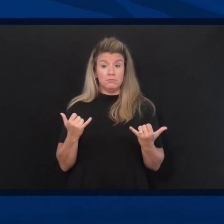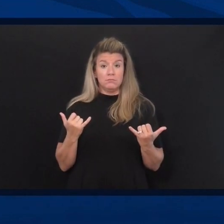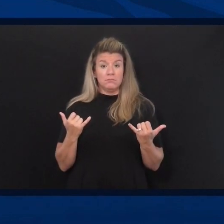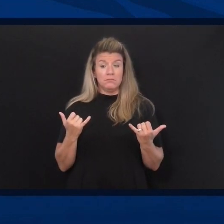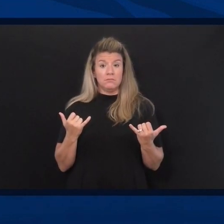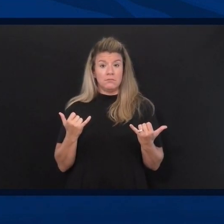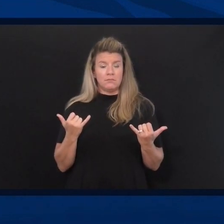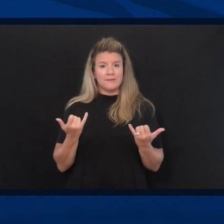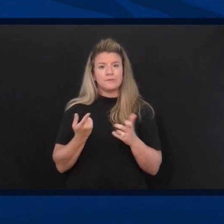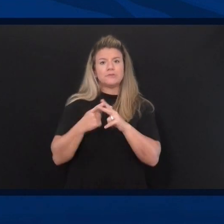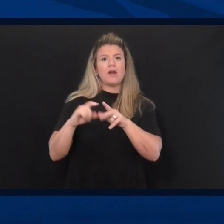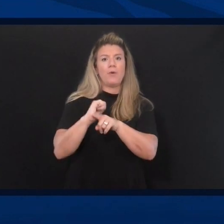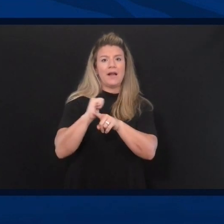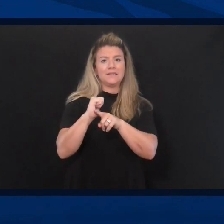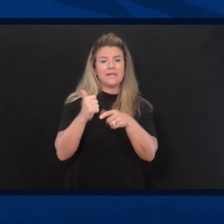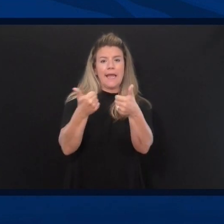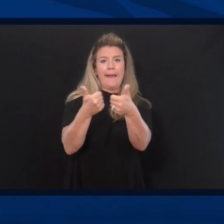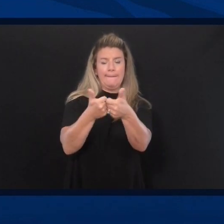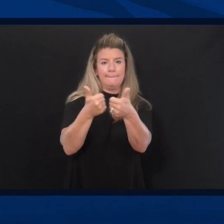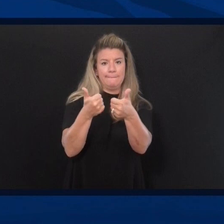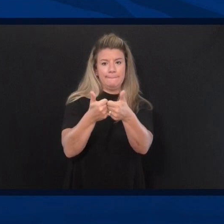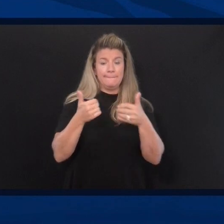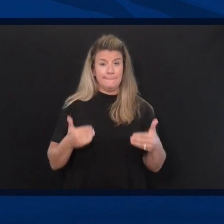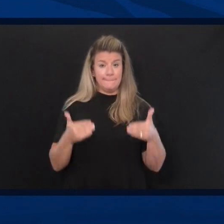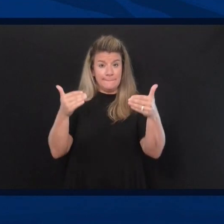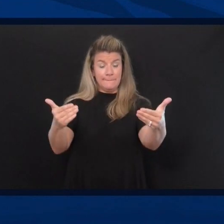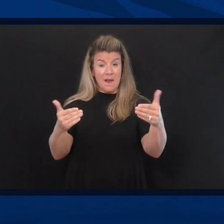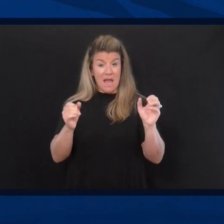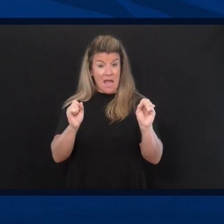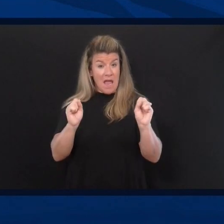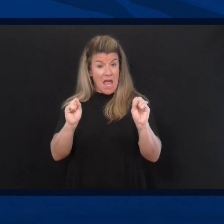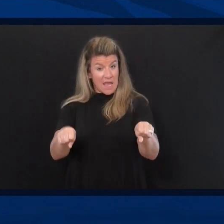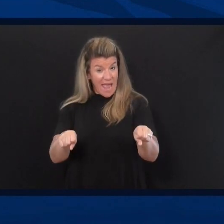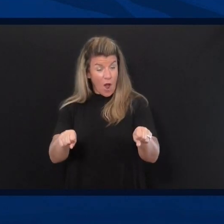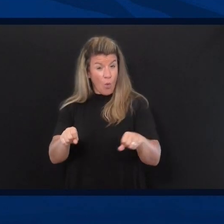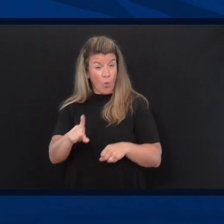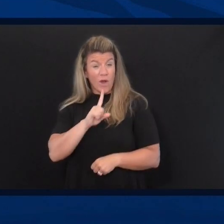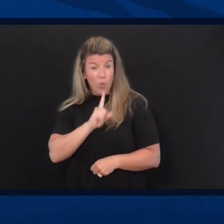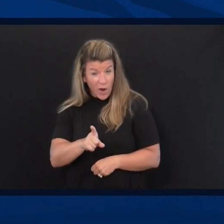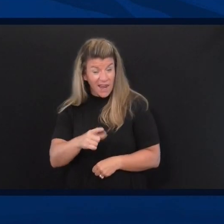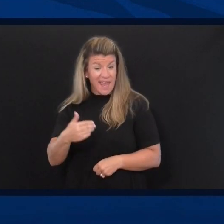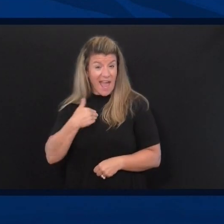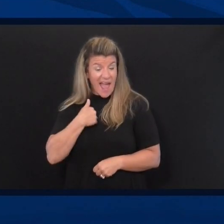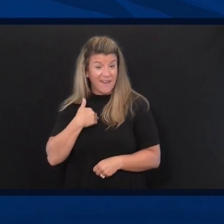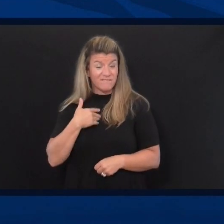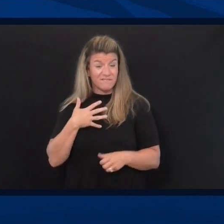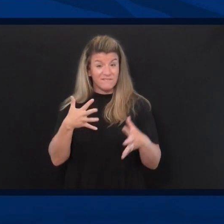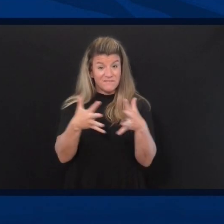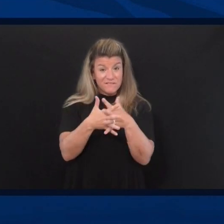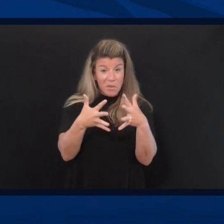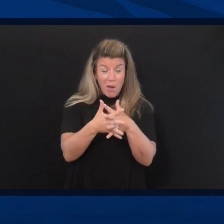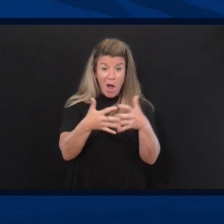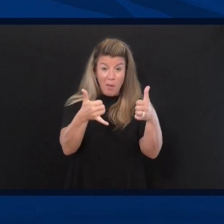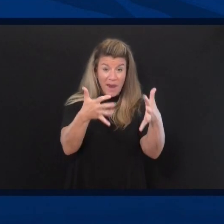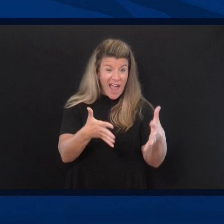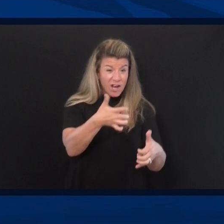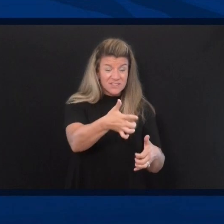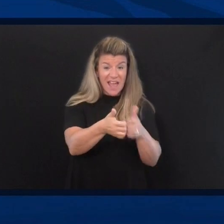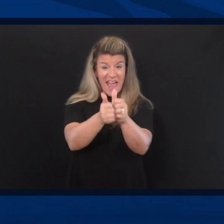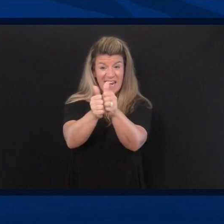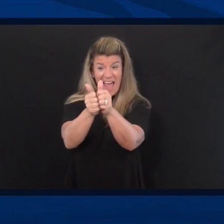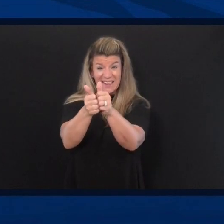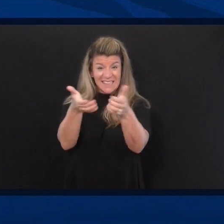Kanawha County Public Health, as well as local lab, Q Labs, have done some extra work on our behalf to